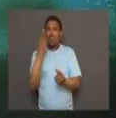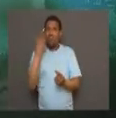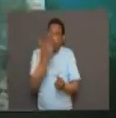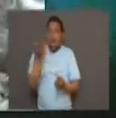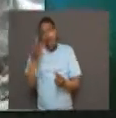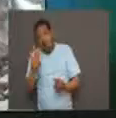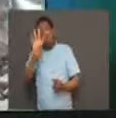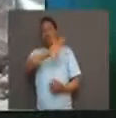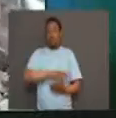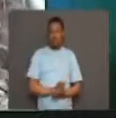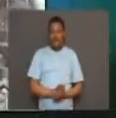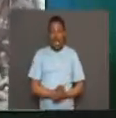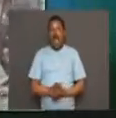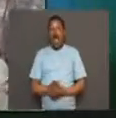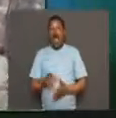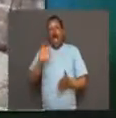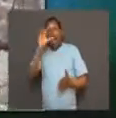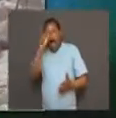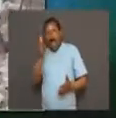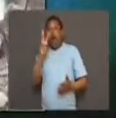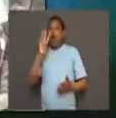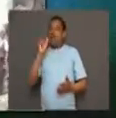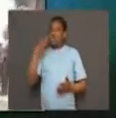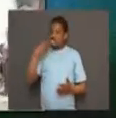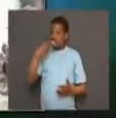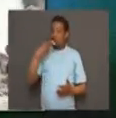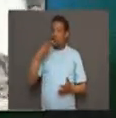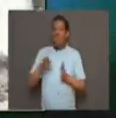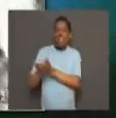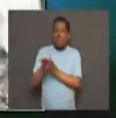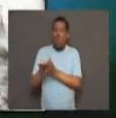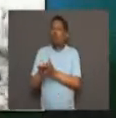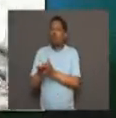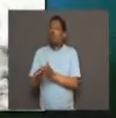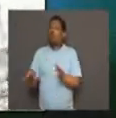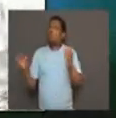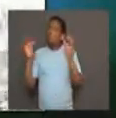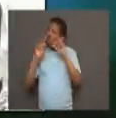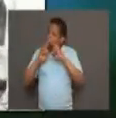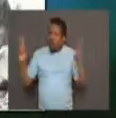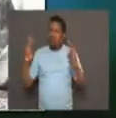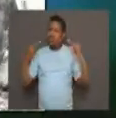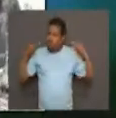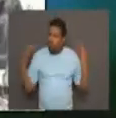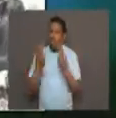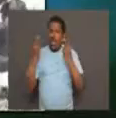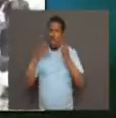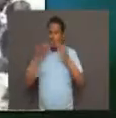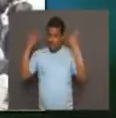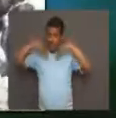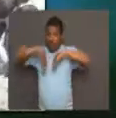4. The Awash River is the most utilized in the Rift